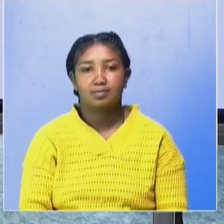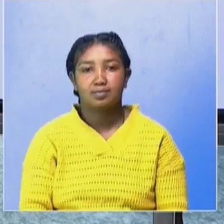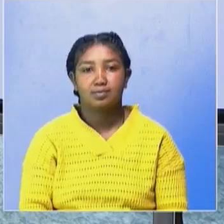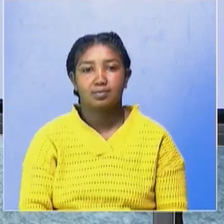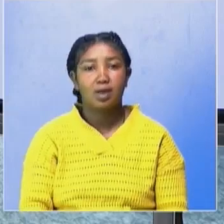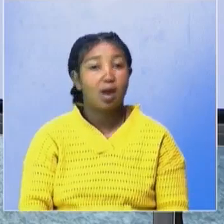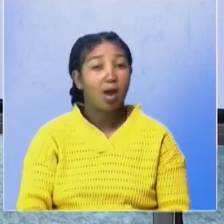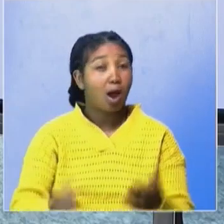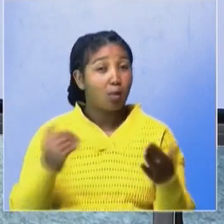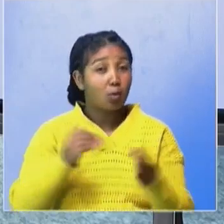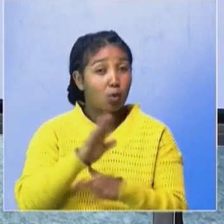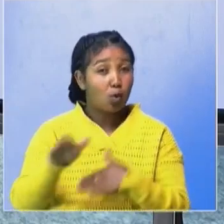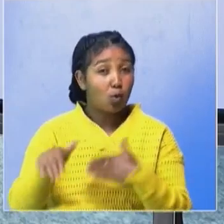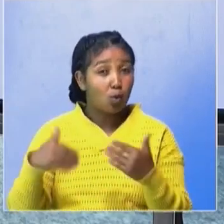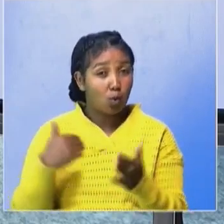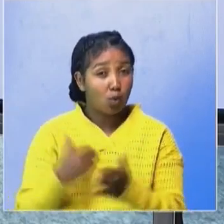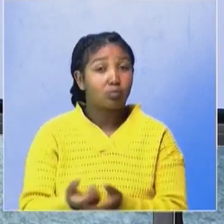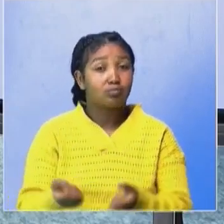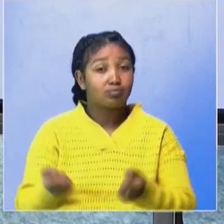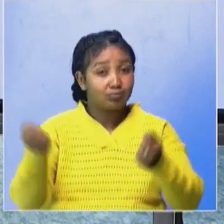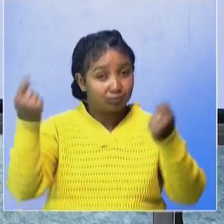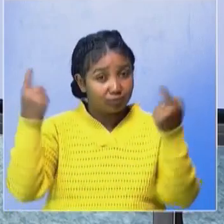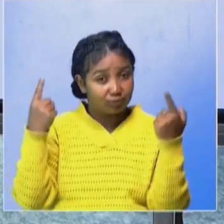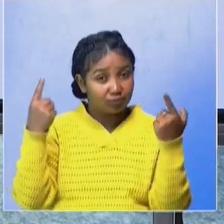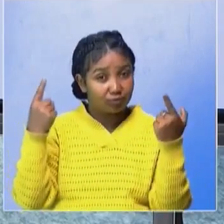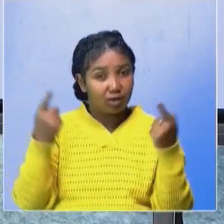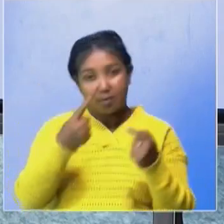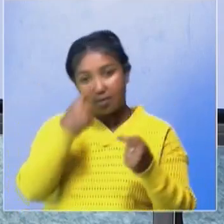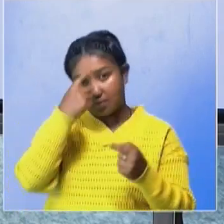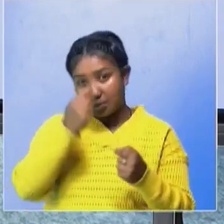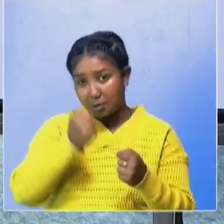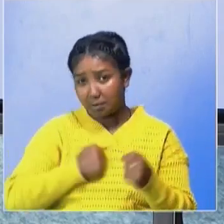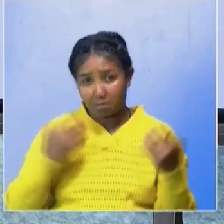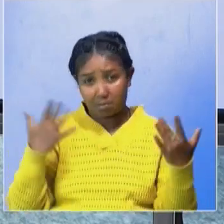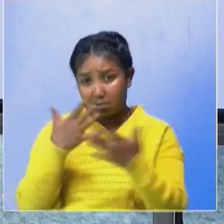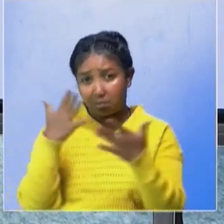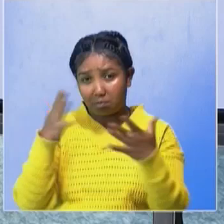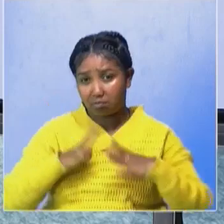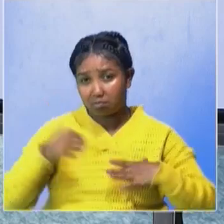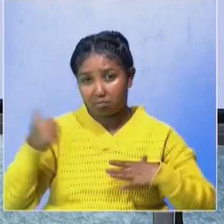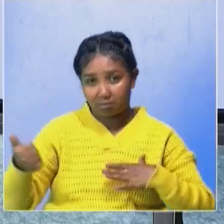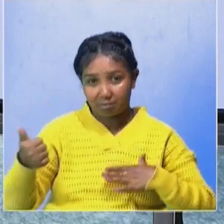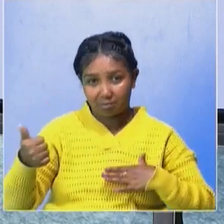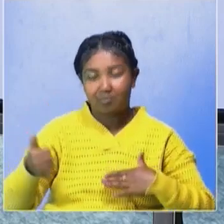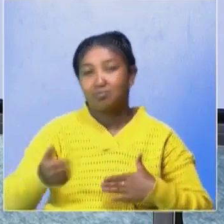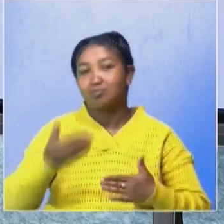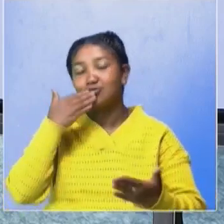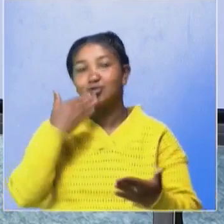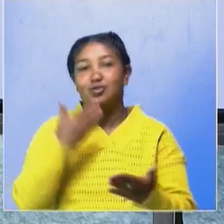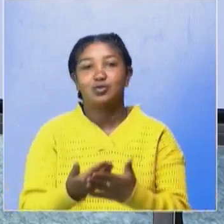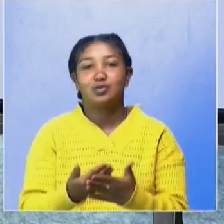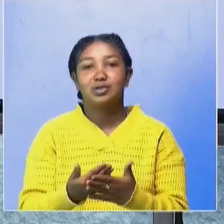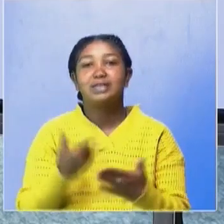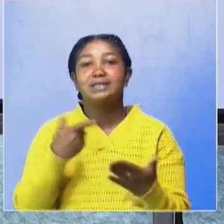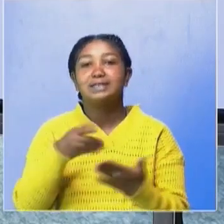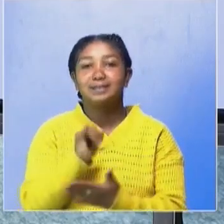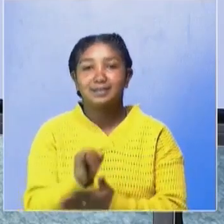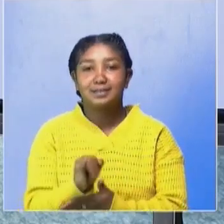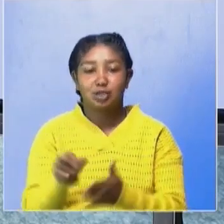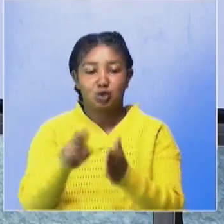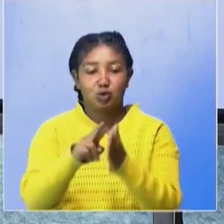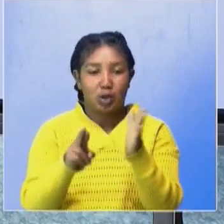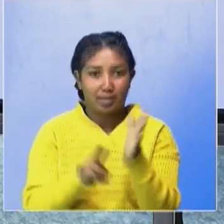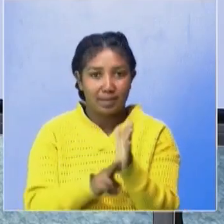I hope you all are understand the topic. I believe it's not confusing also. So this is rule